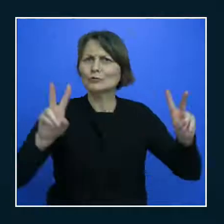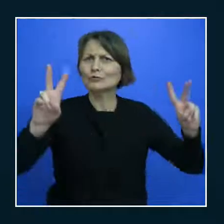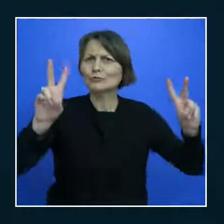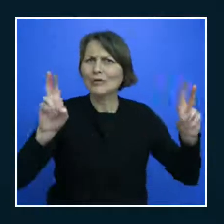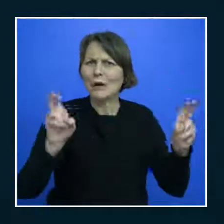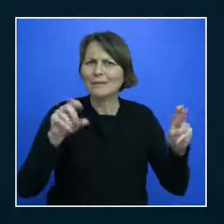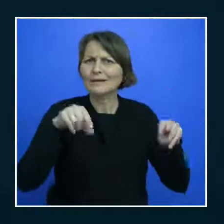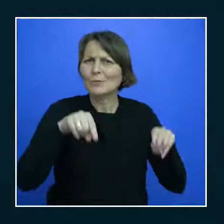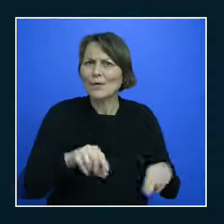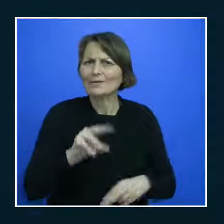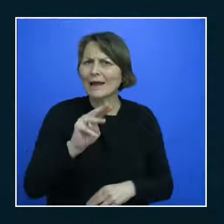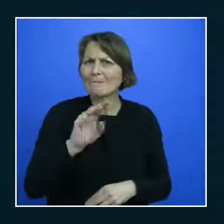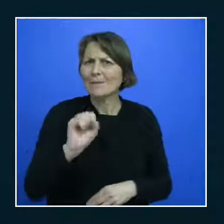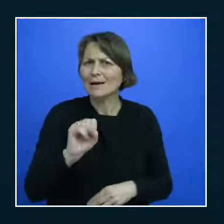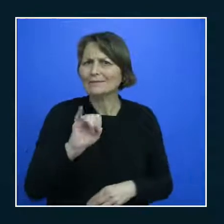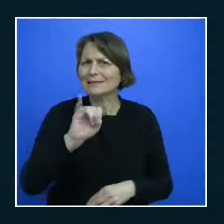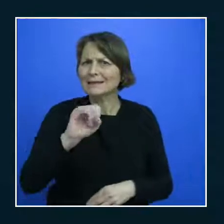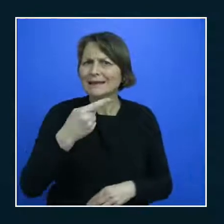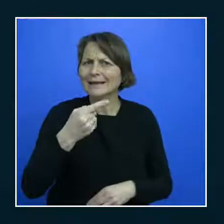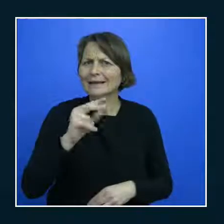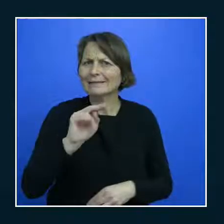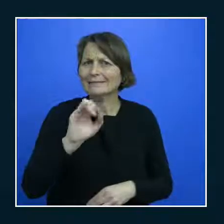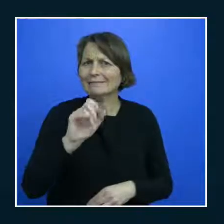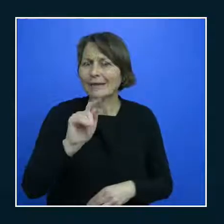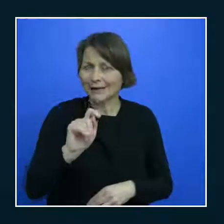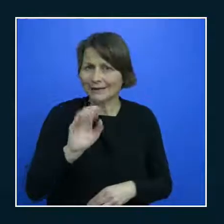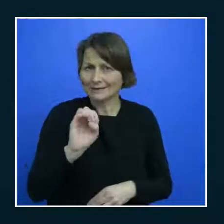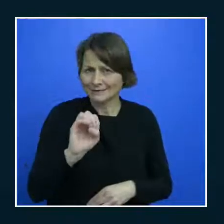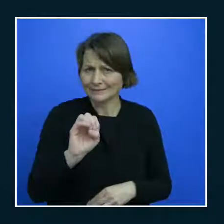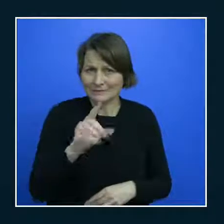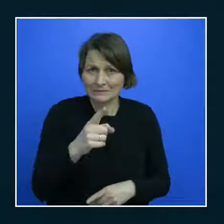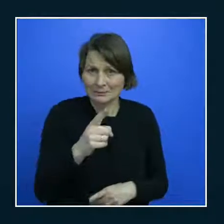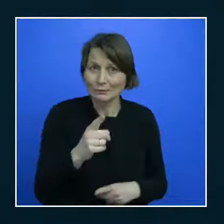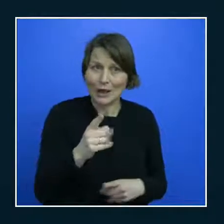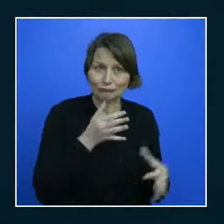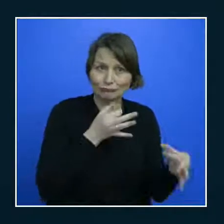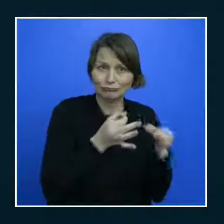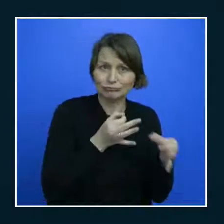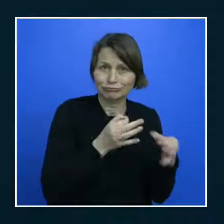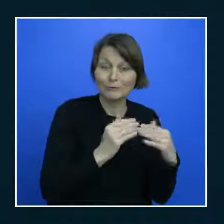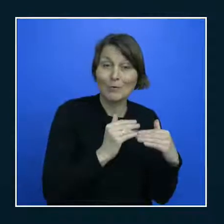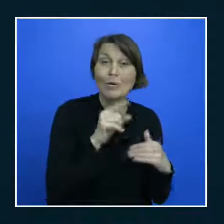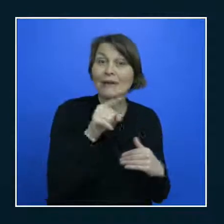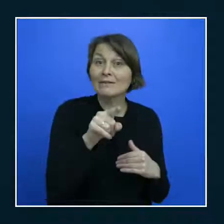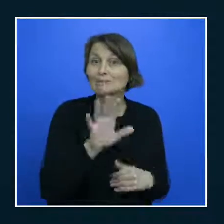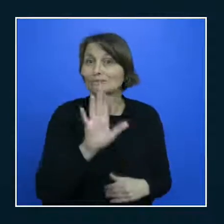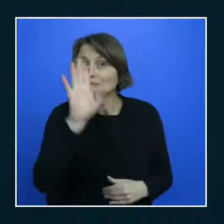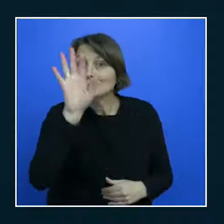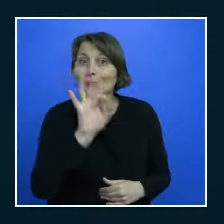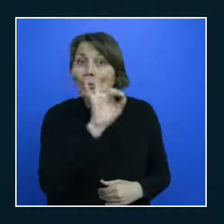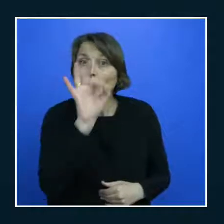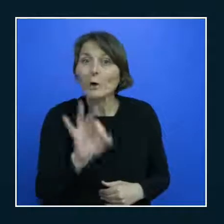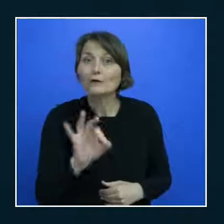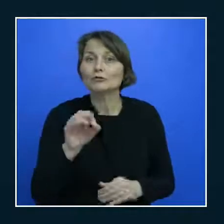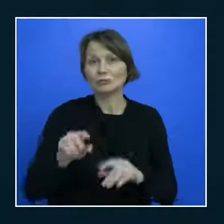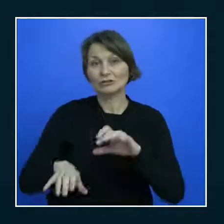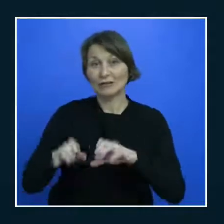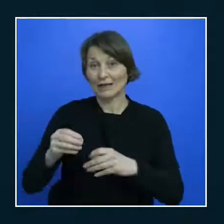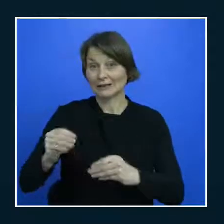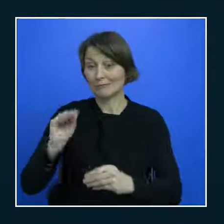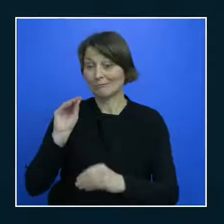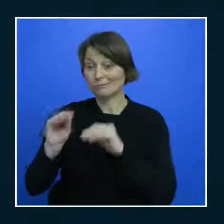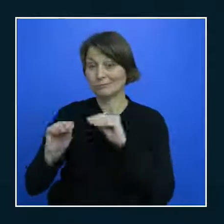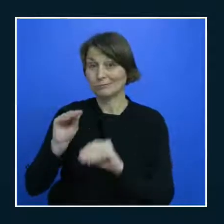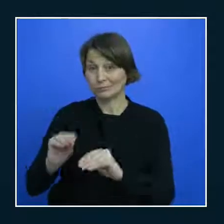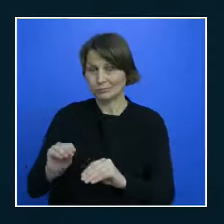for. If you have questions to us, put it in the chat, and our team will send it to us, and we will ask or